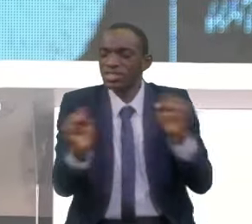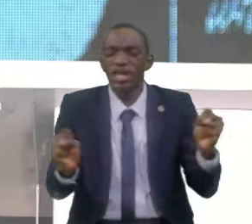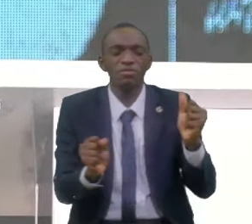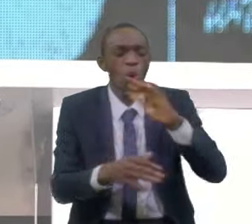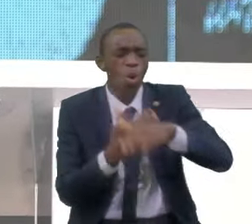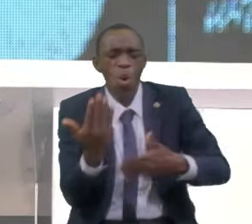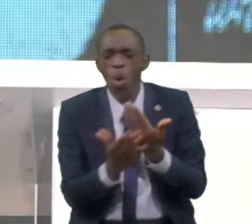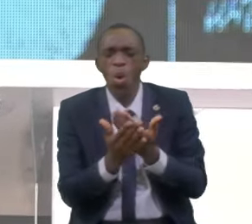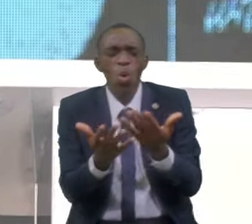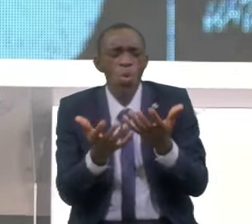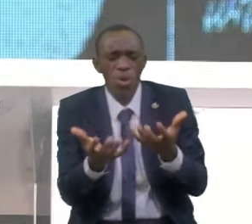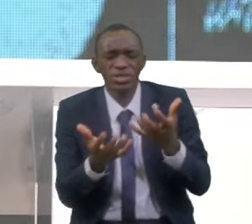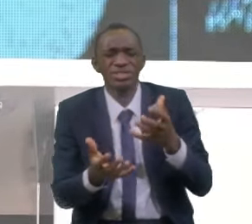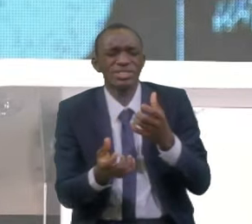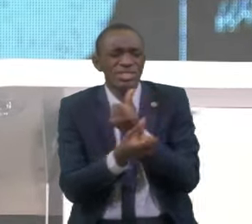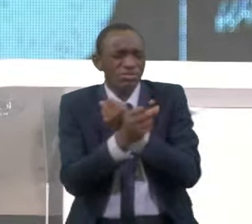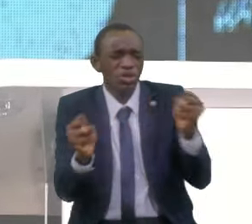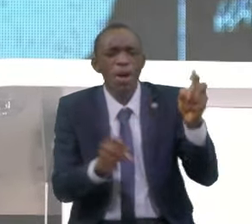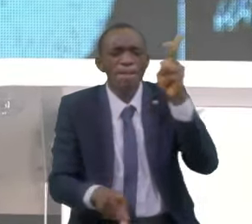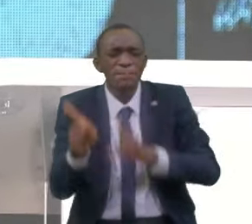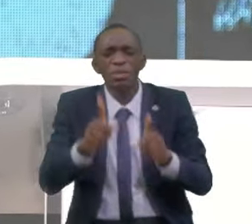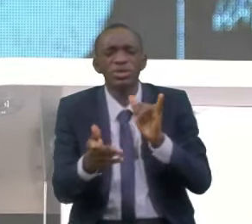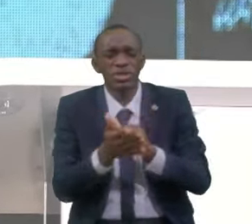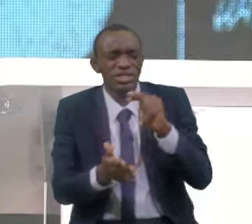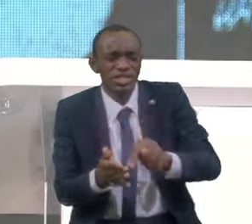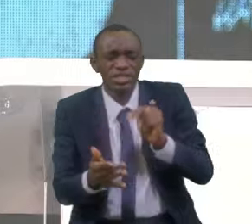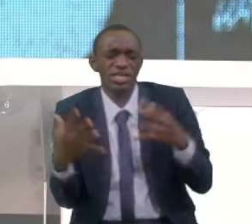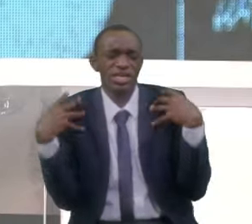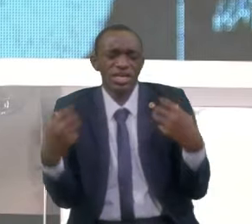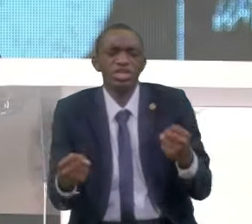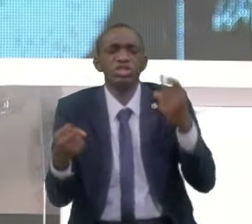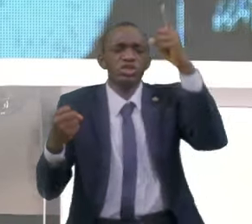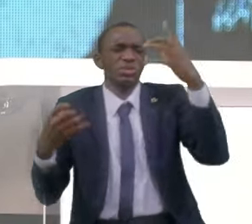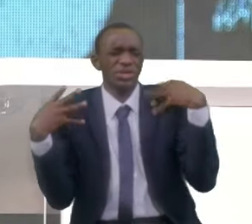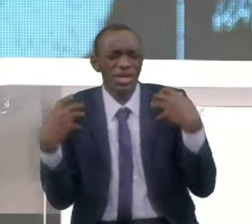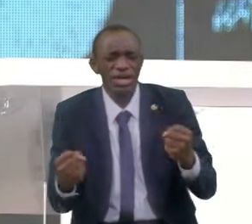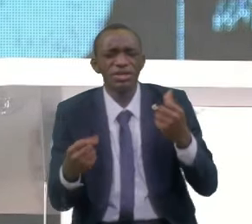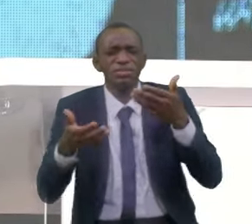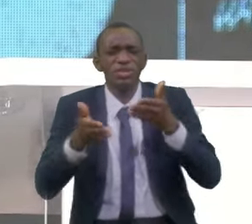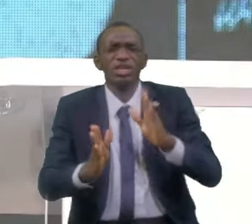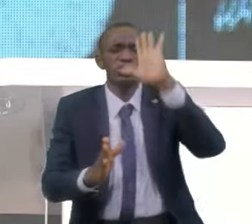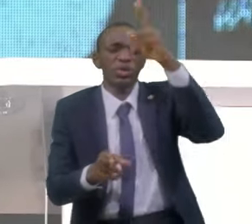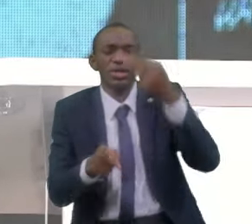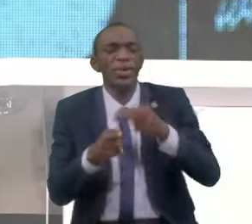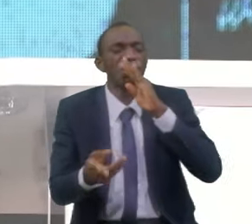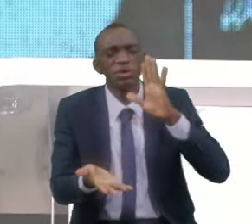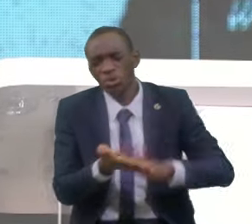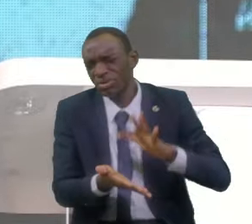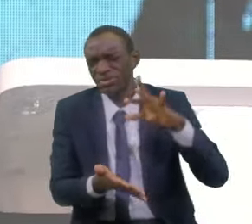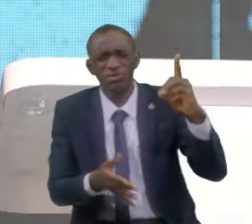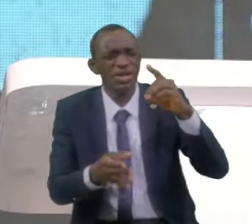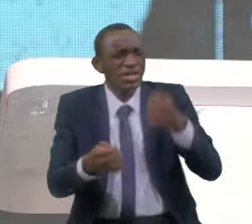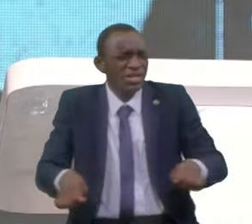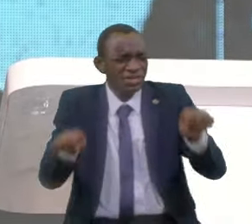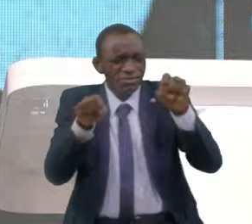heal those who need healing, and let your name be glorified even today,